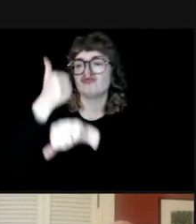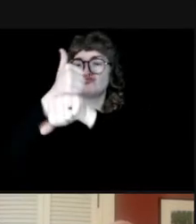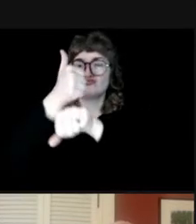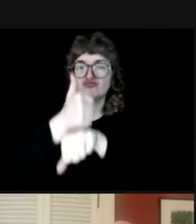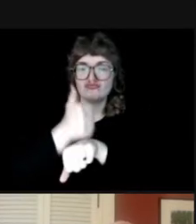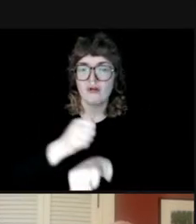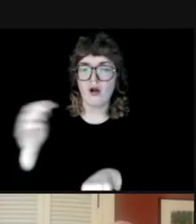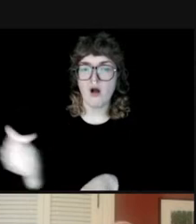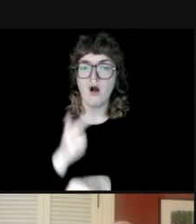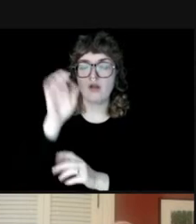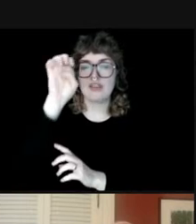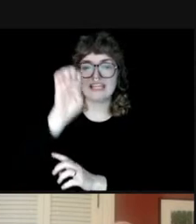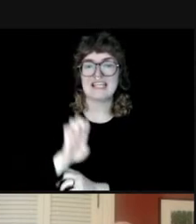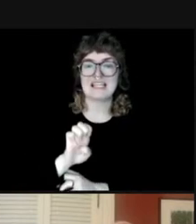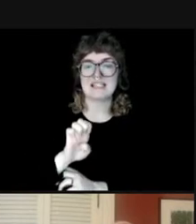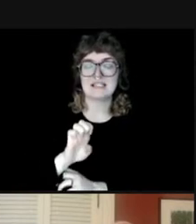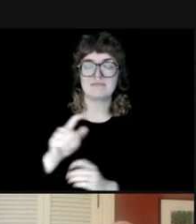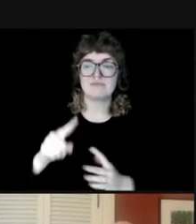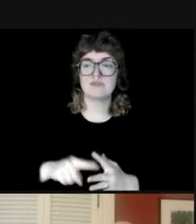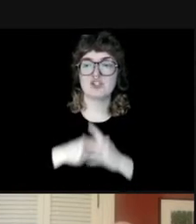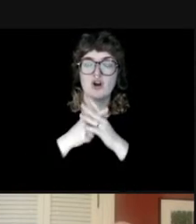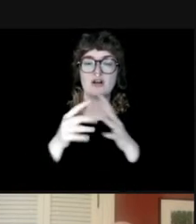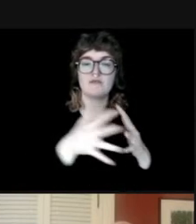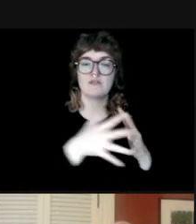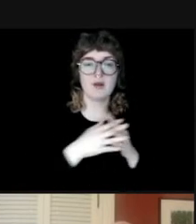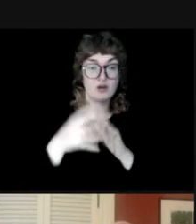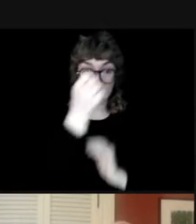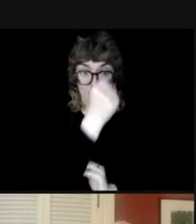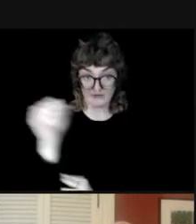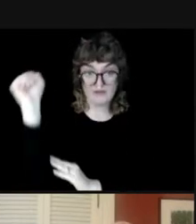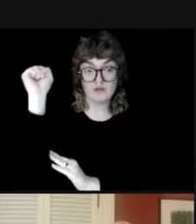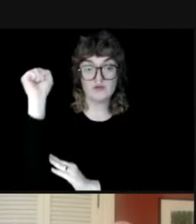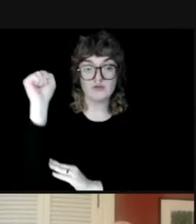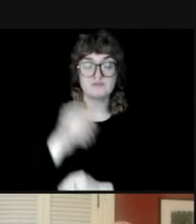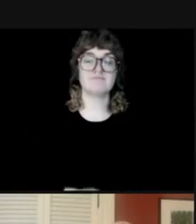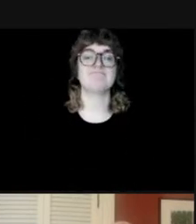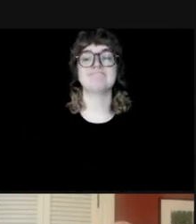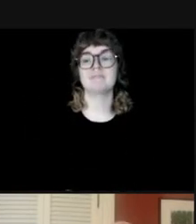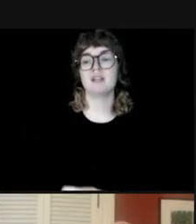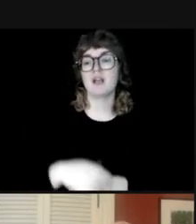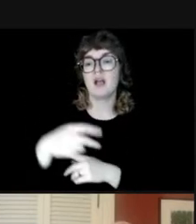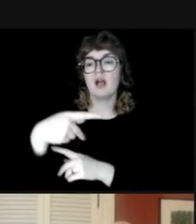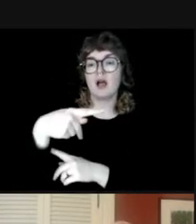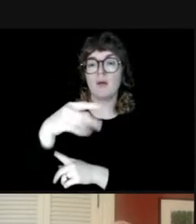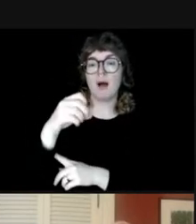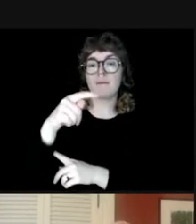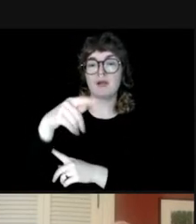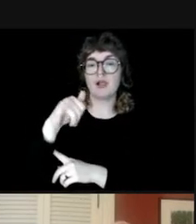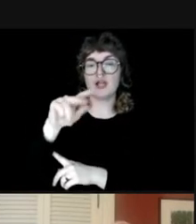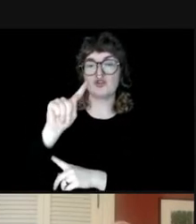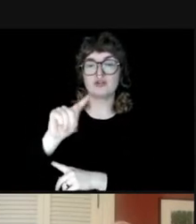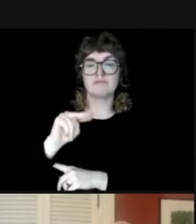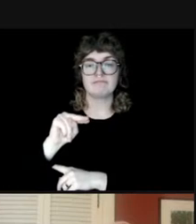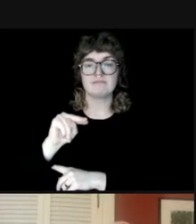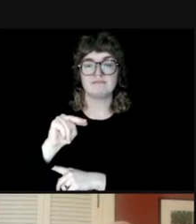at the beginning of the Revolution. And you can see the population is pretty sparse. The